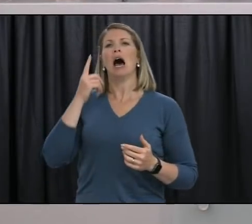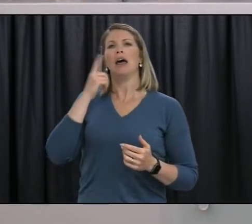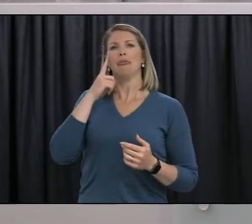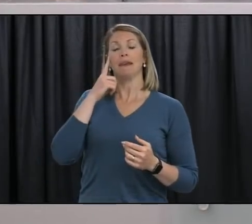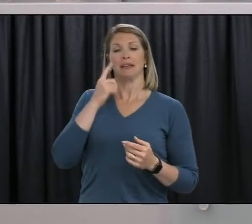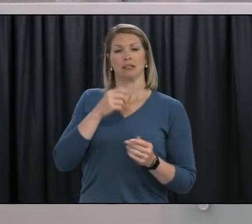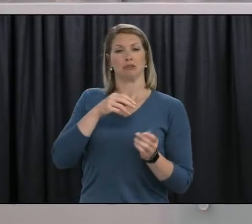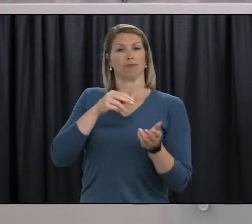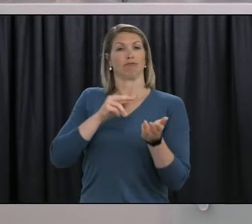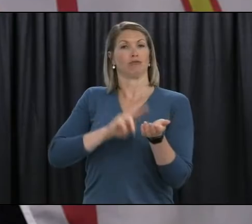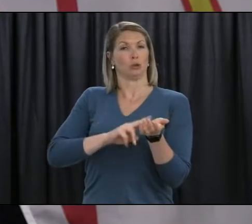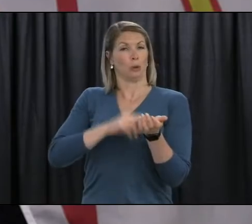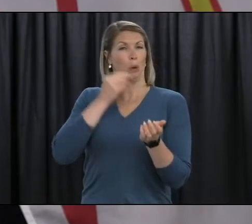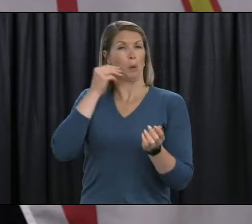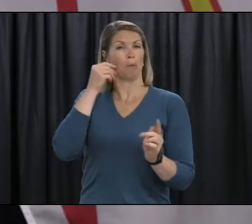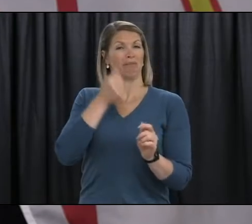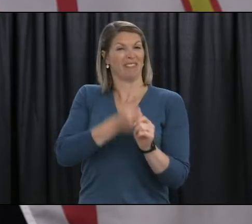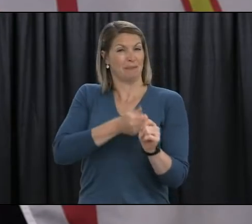that will